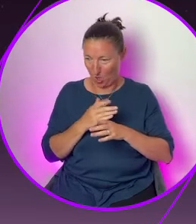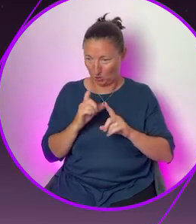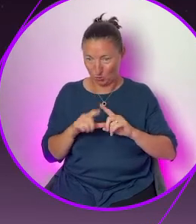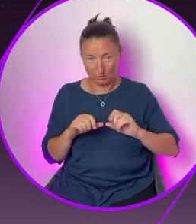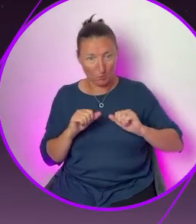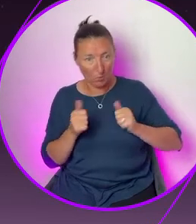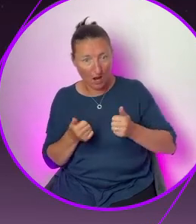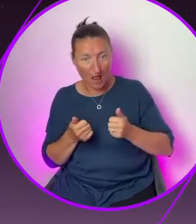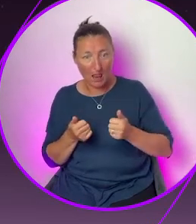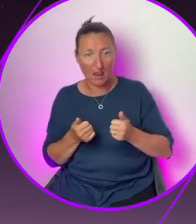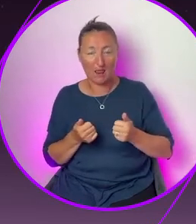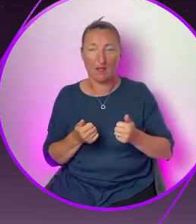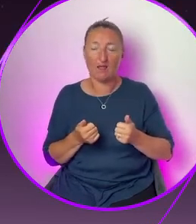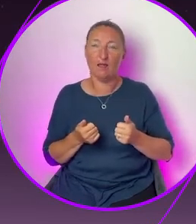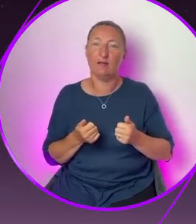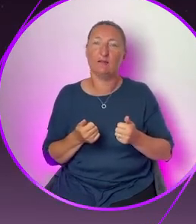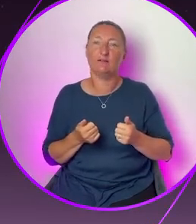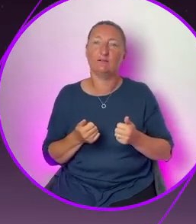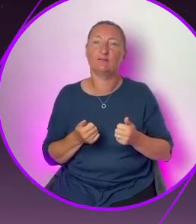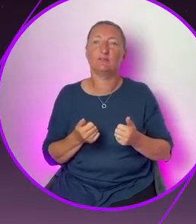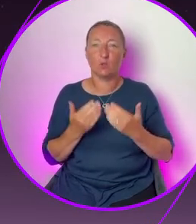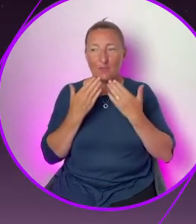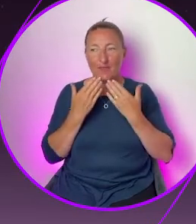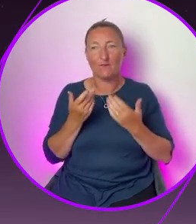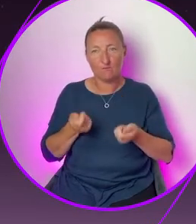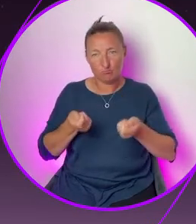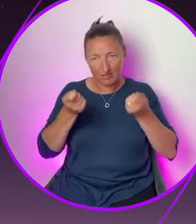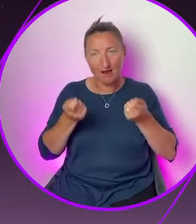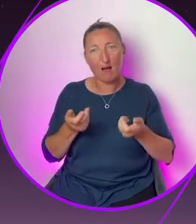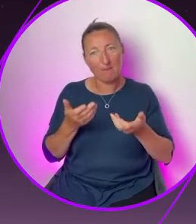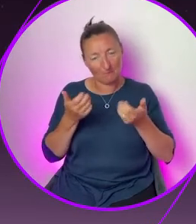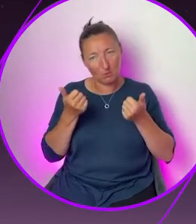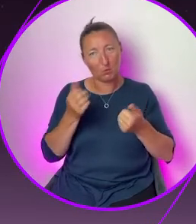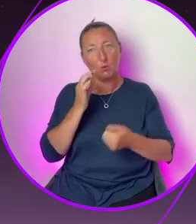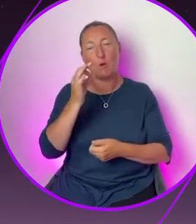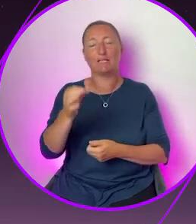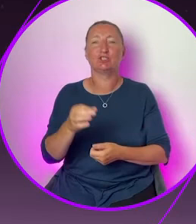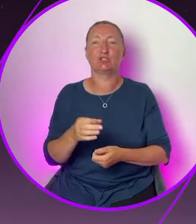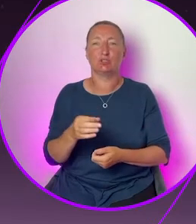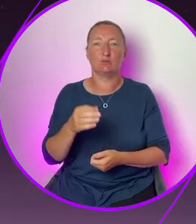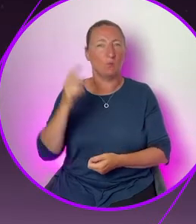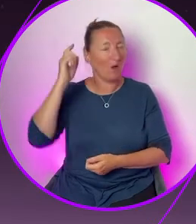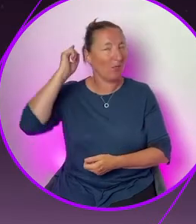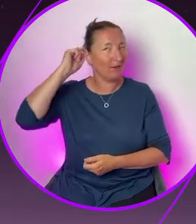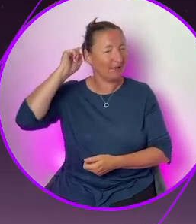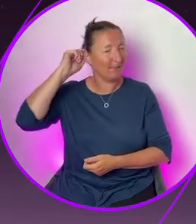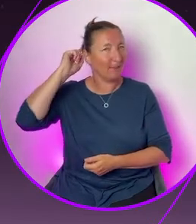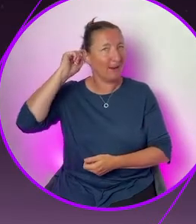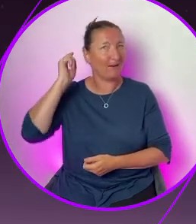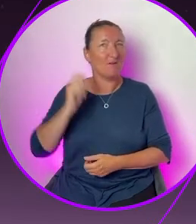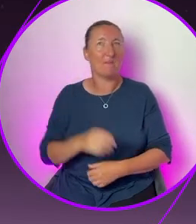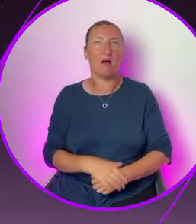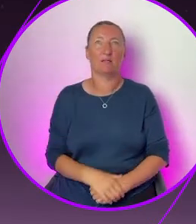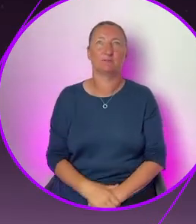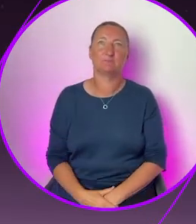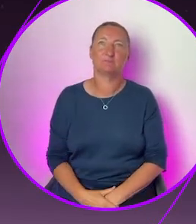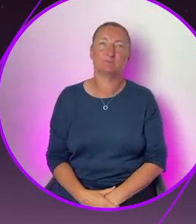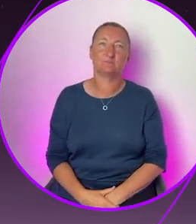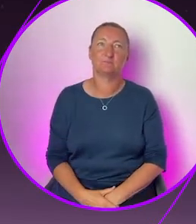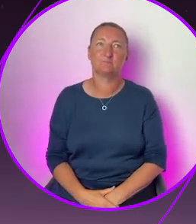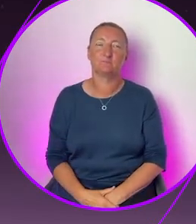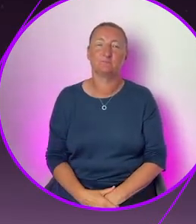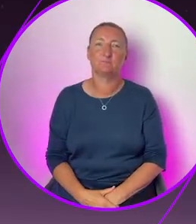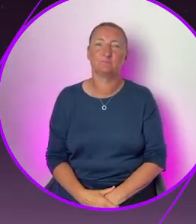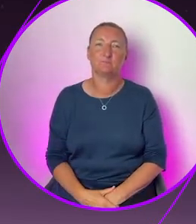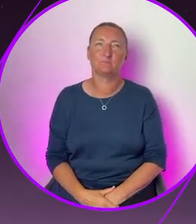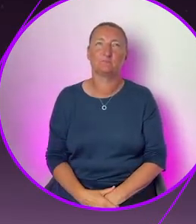it well, etc. So yeah, thank you for raising that, and I think that's definitely something worth taking into account. I think so, and also, when we're talking